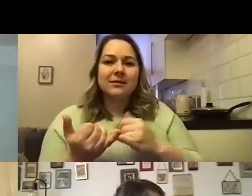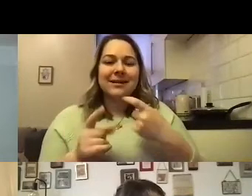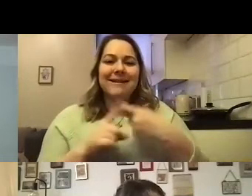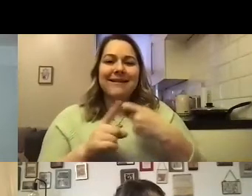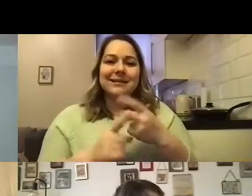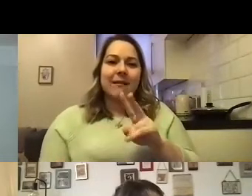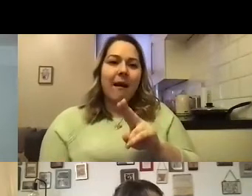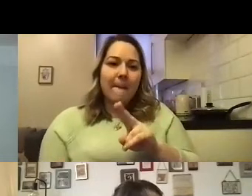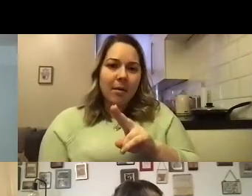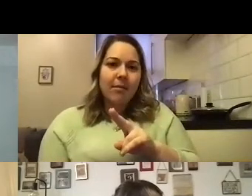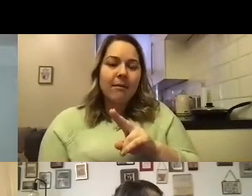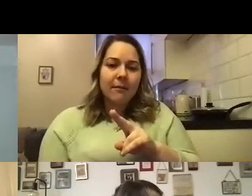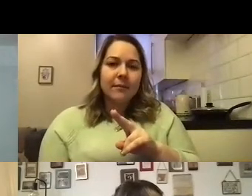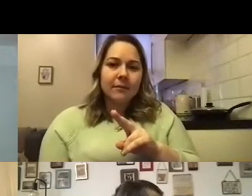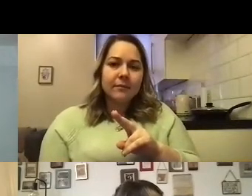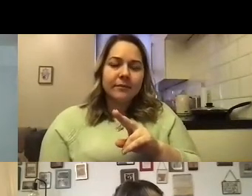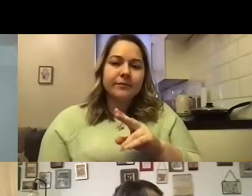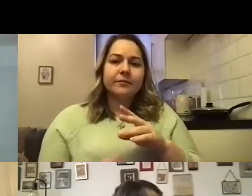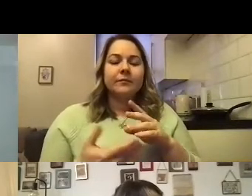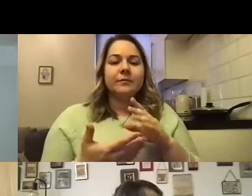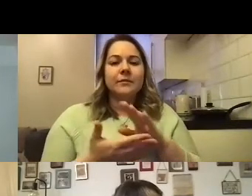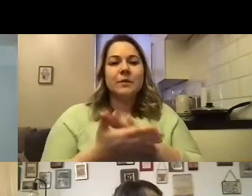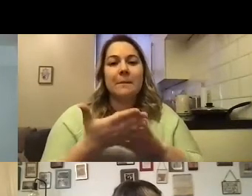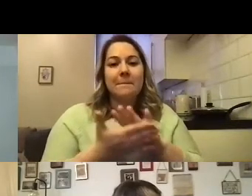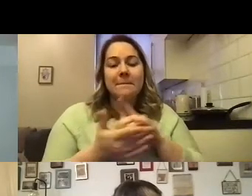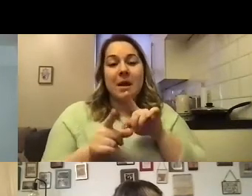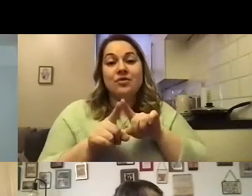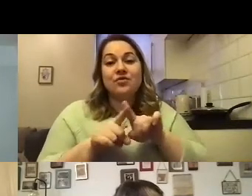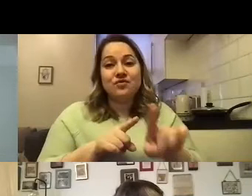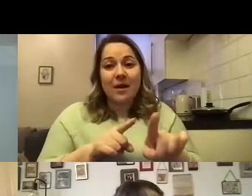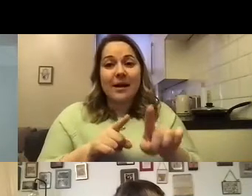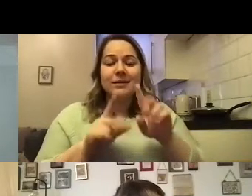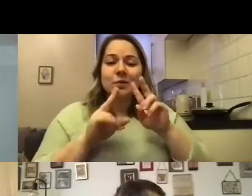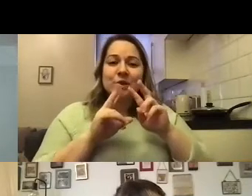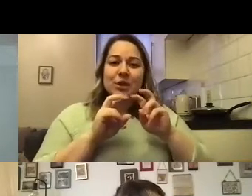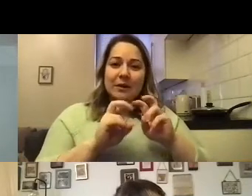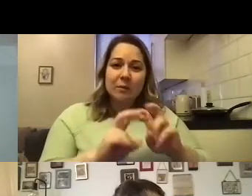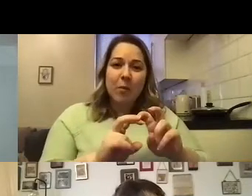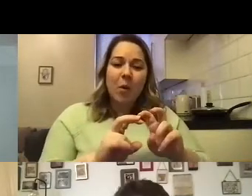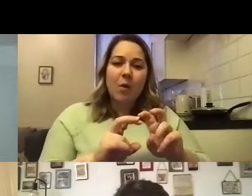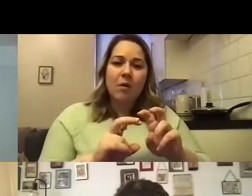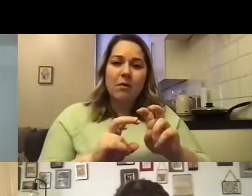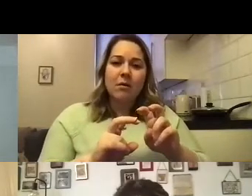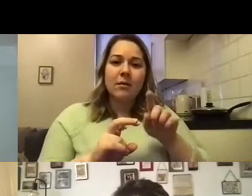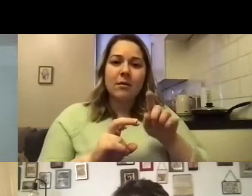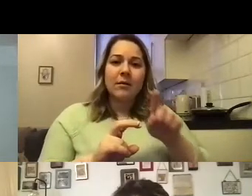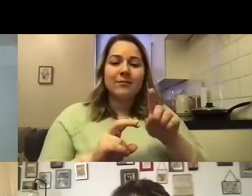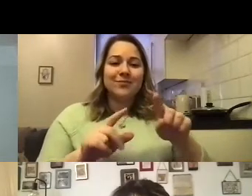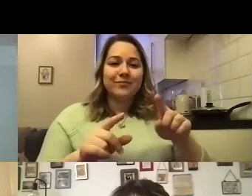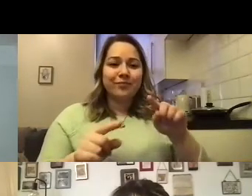And what I tried to do with it was to explore this